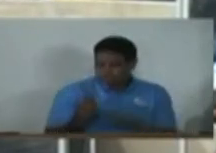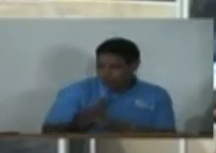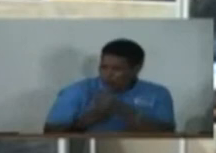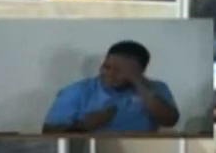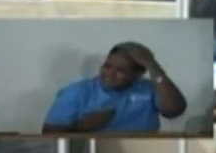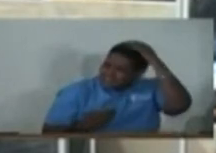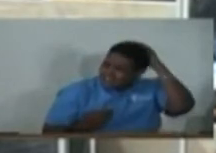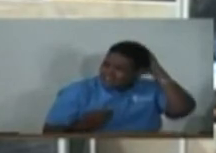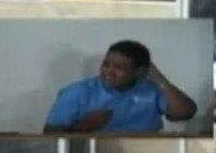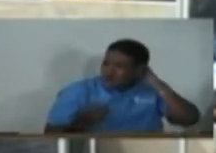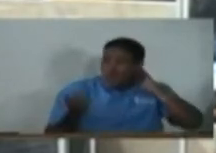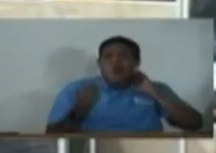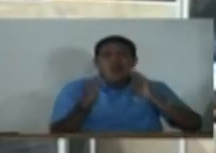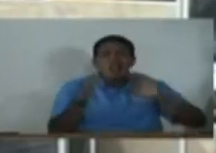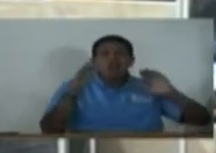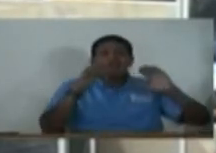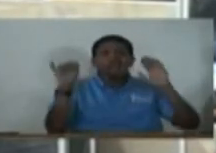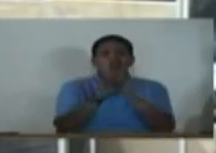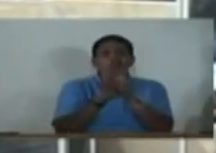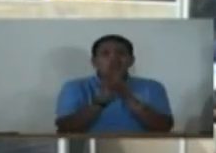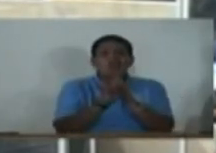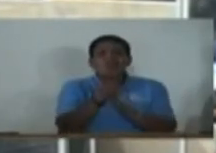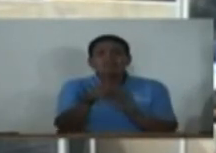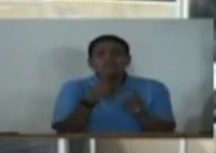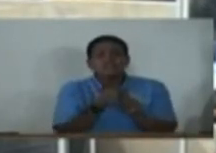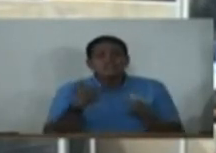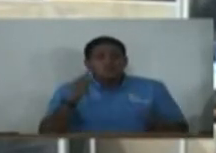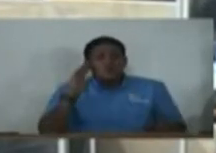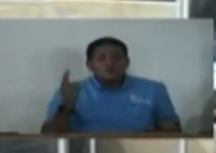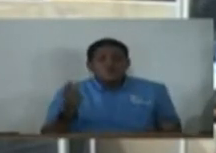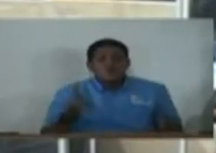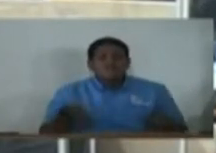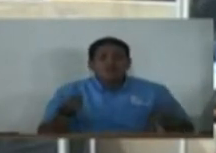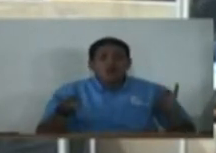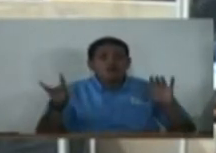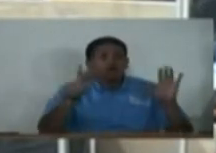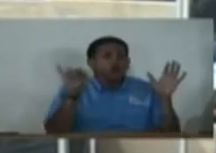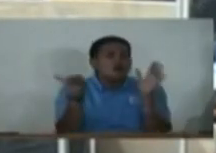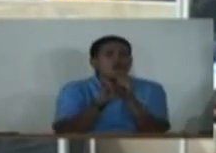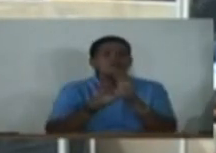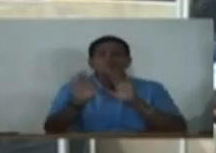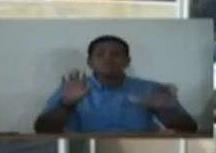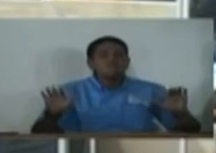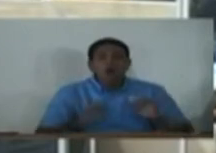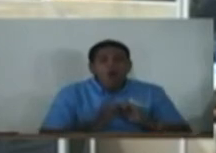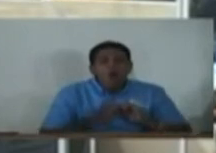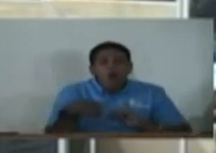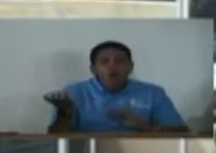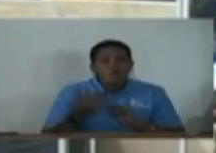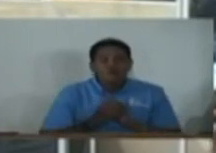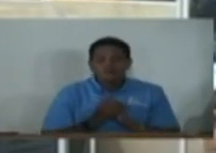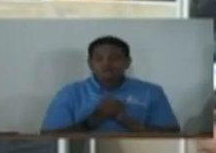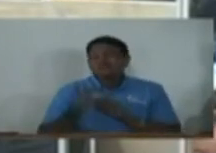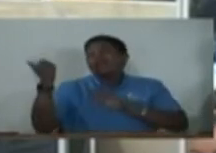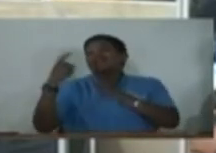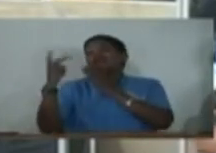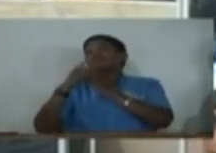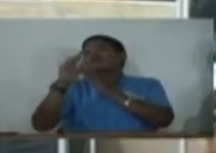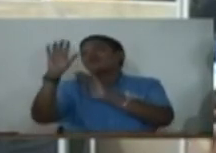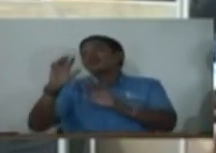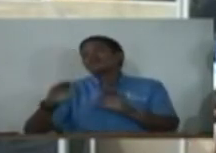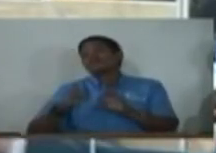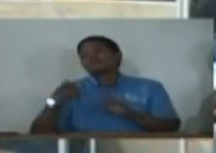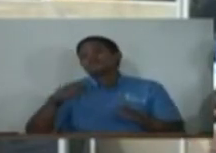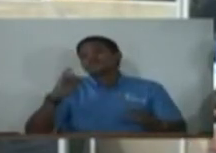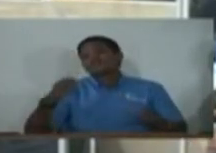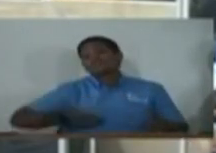what level of identification are we going to use. You know, other programs, you know, Madam Speaker, we just give